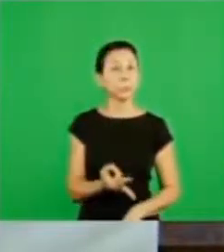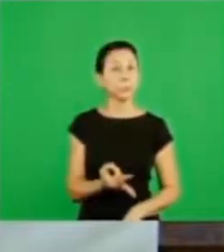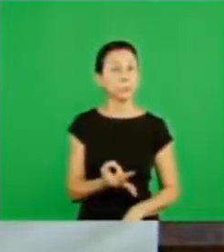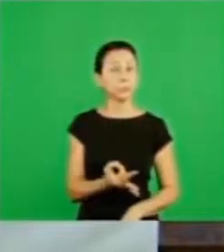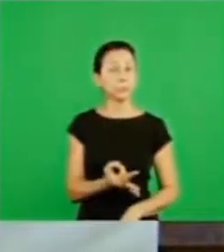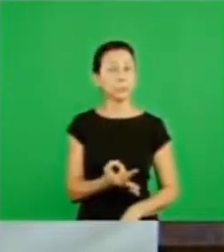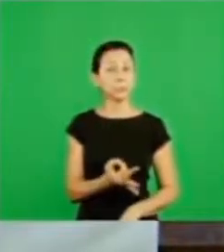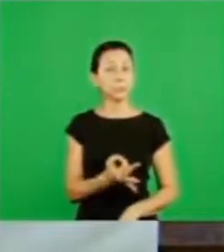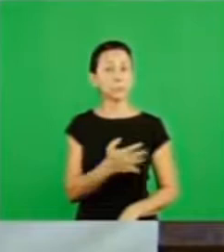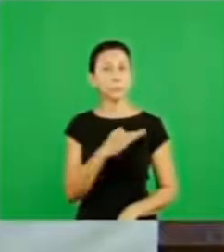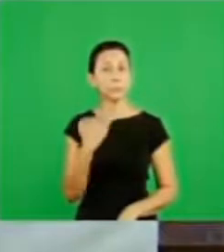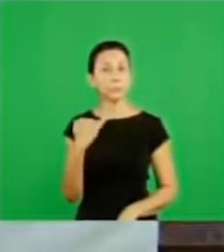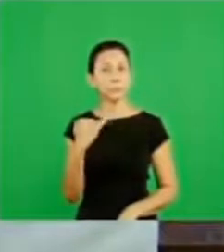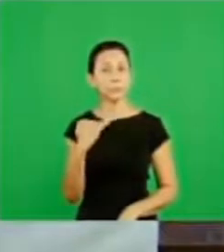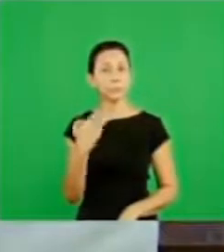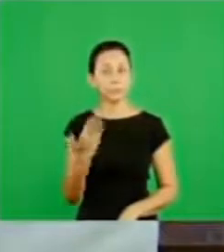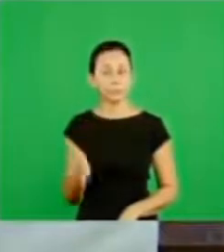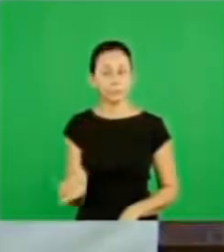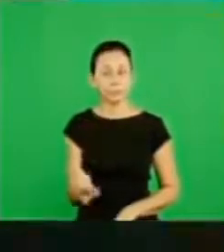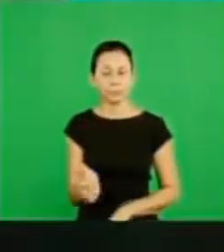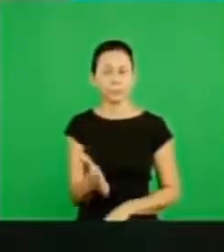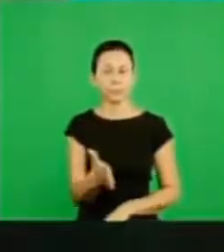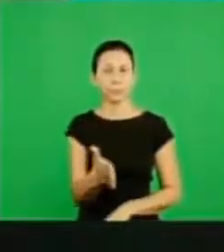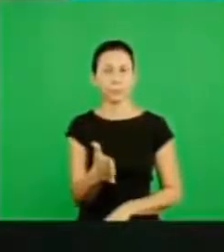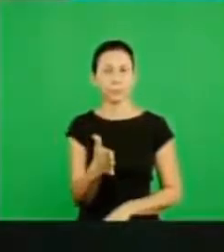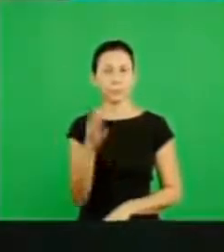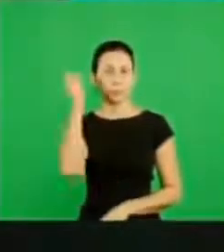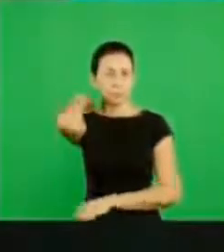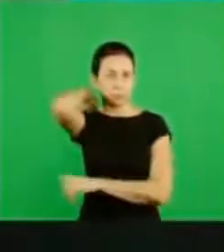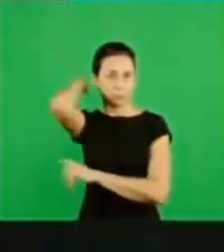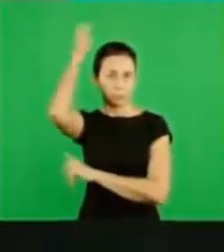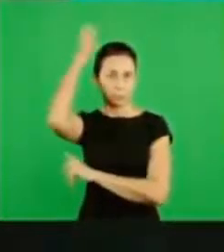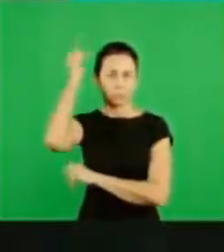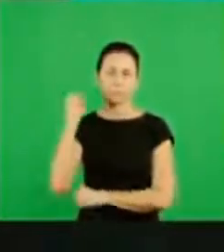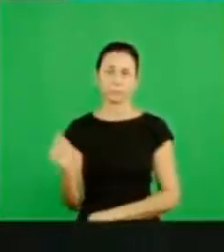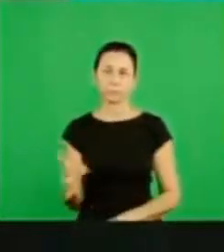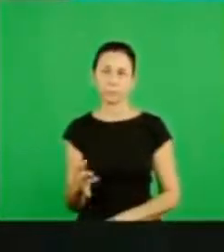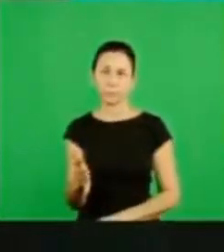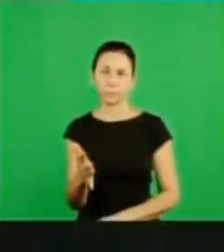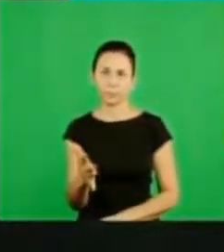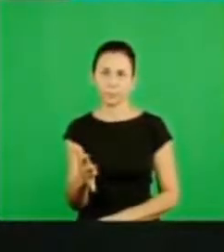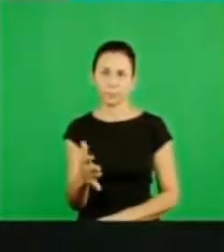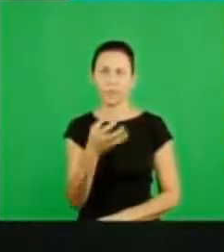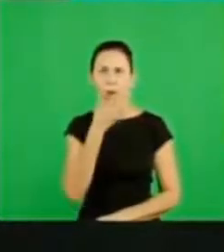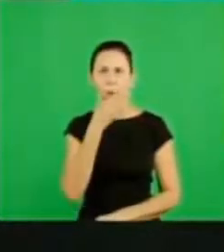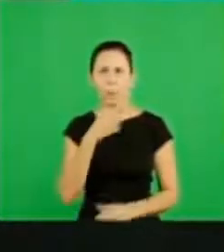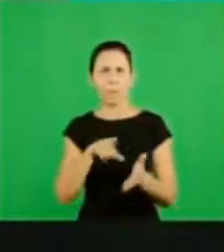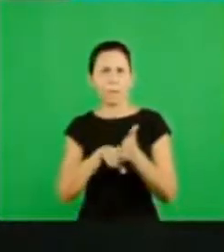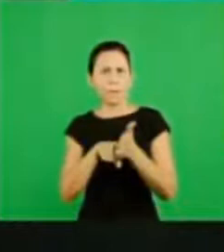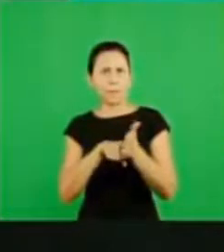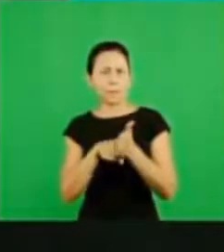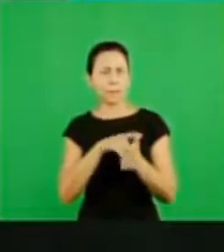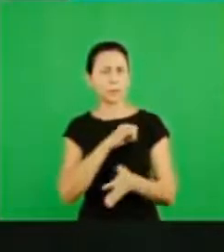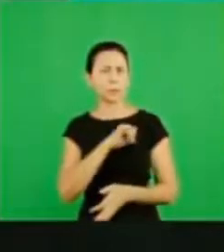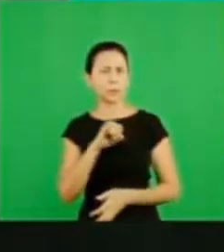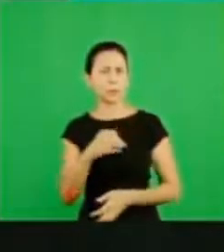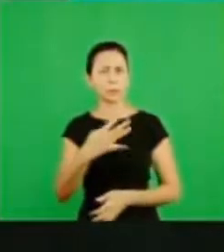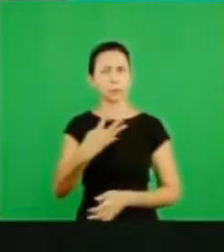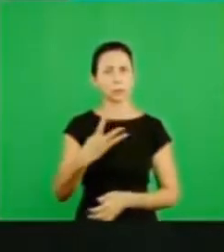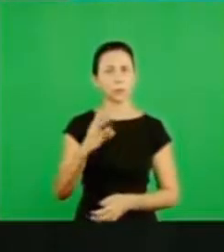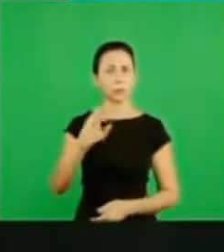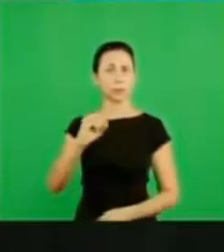What did it say here? It said that the sea... is dying. And what is the question? What did